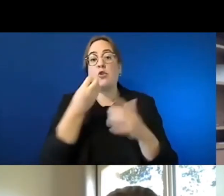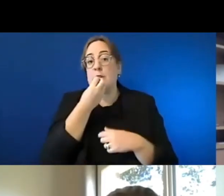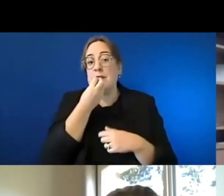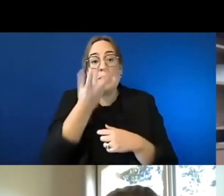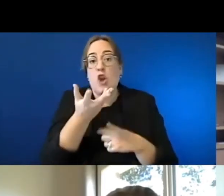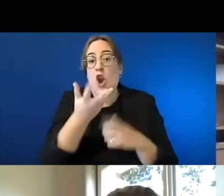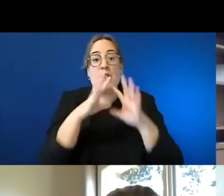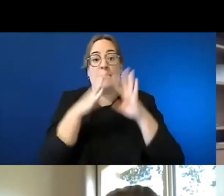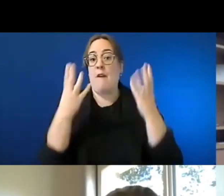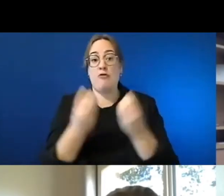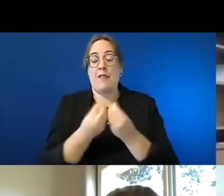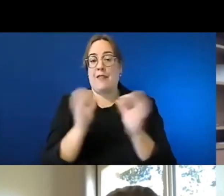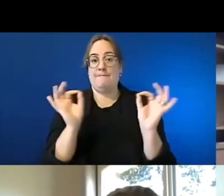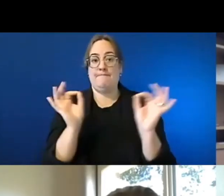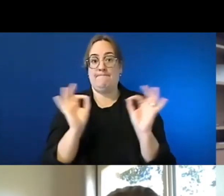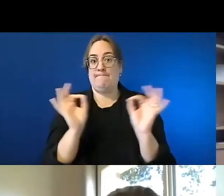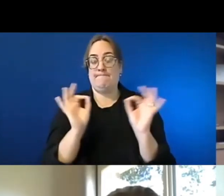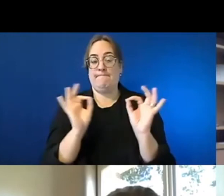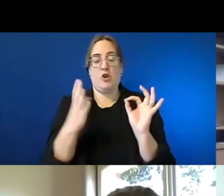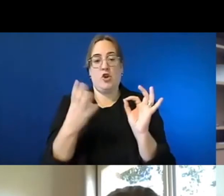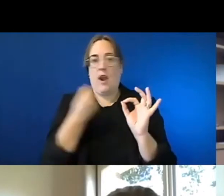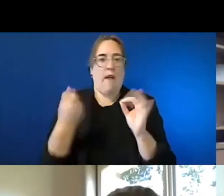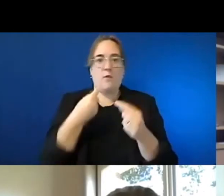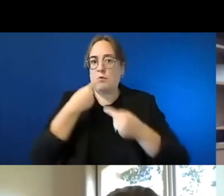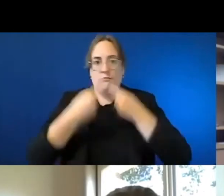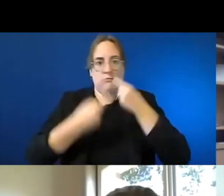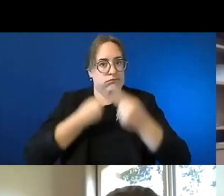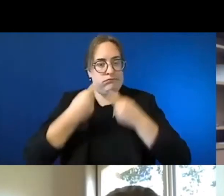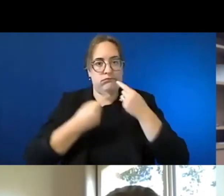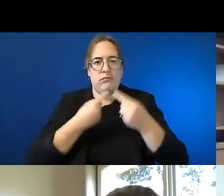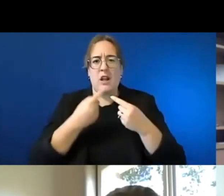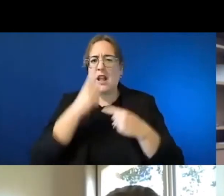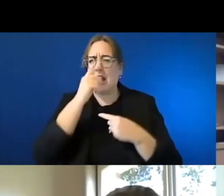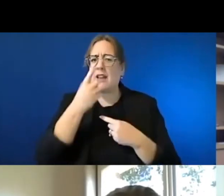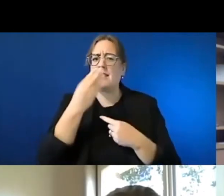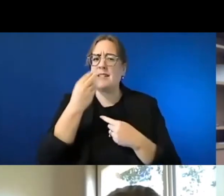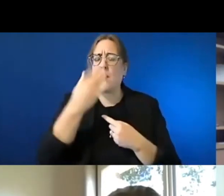Could somebody let us know a little bit more specifically about what's important to share?